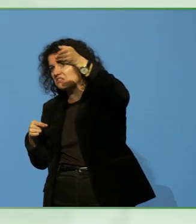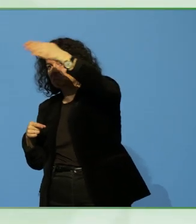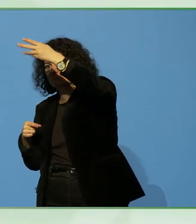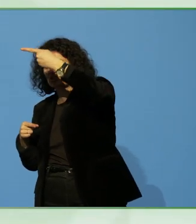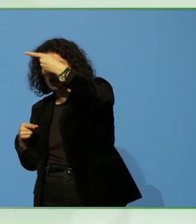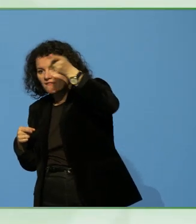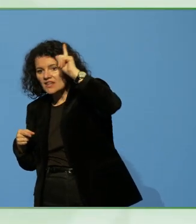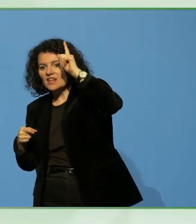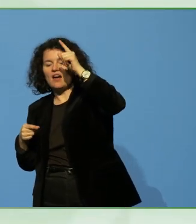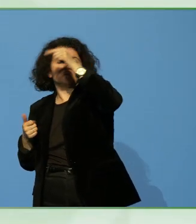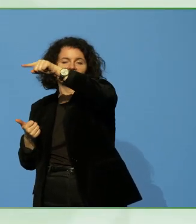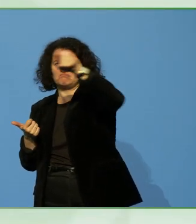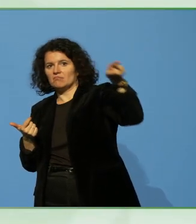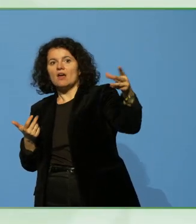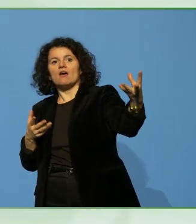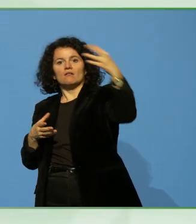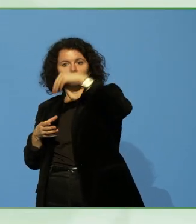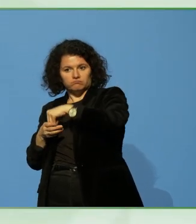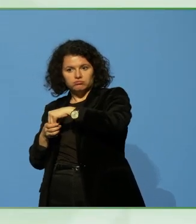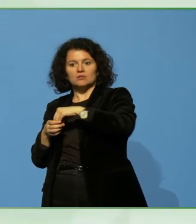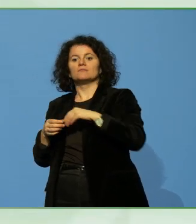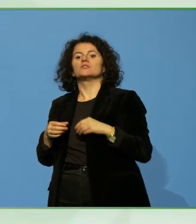the way they collect it might be different, but